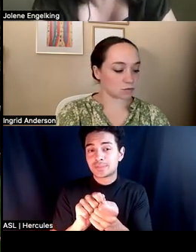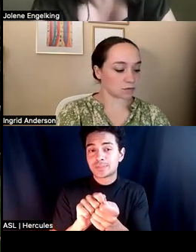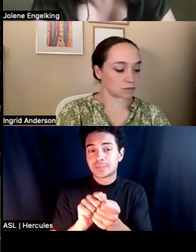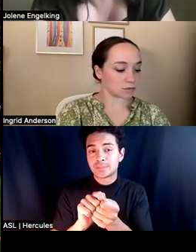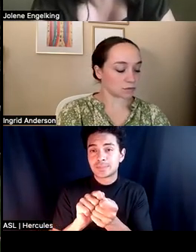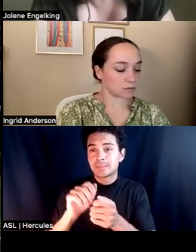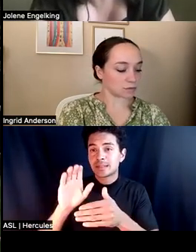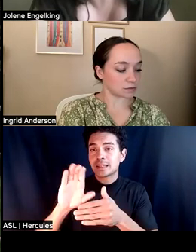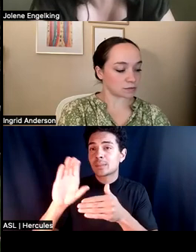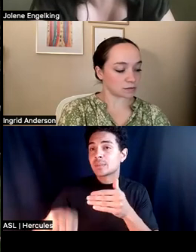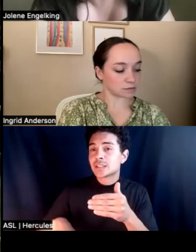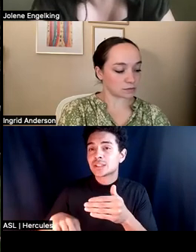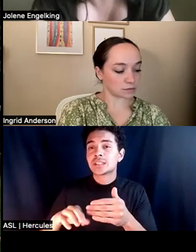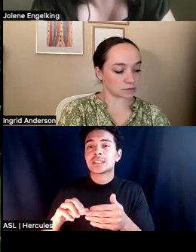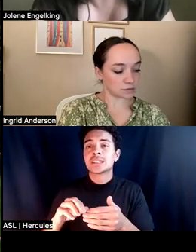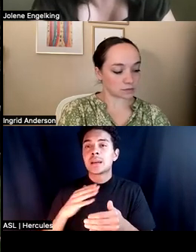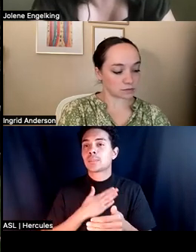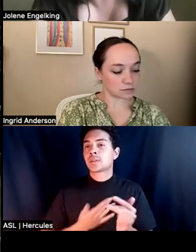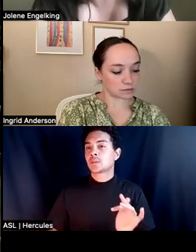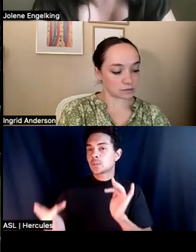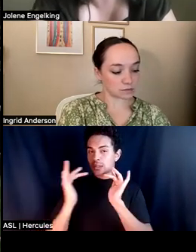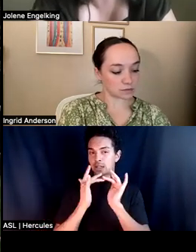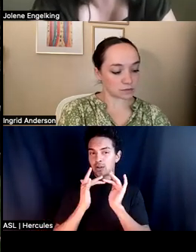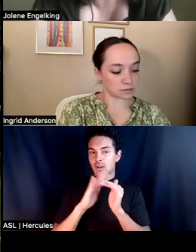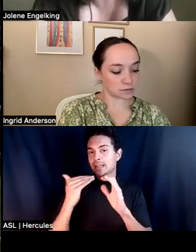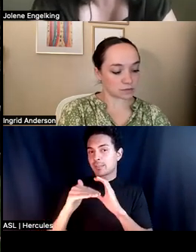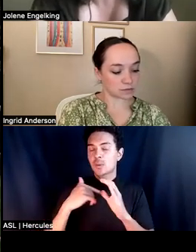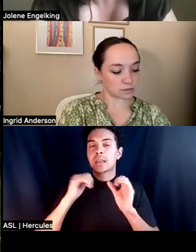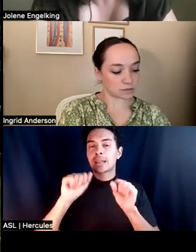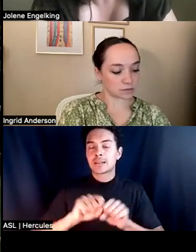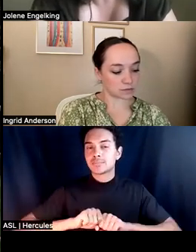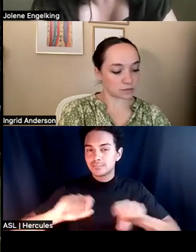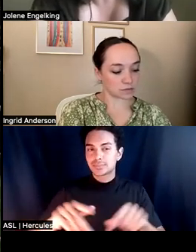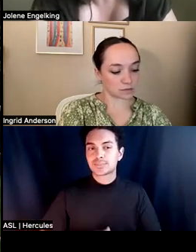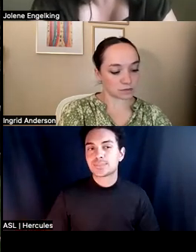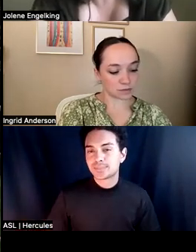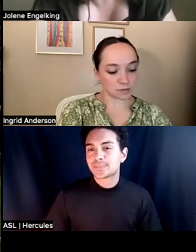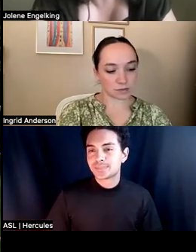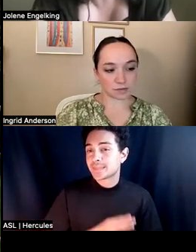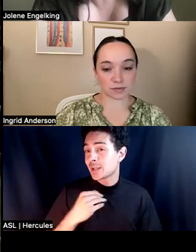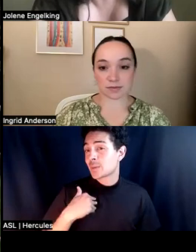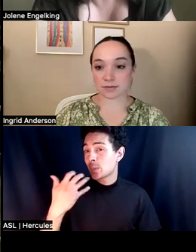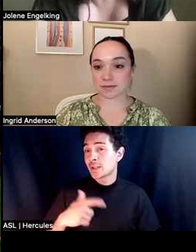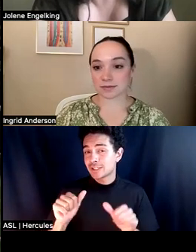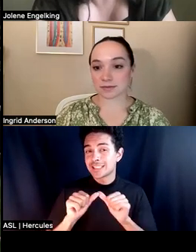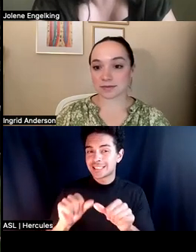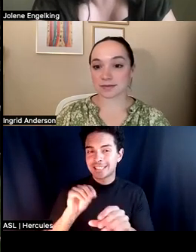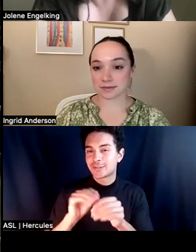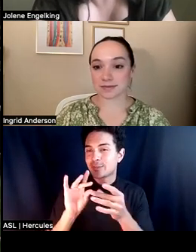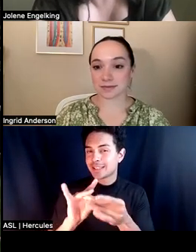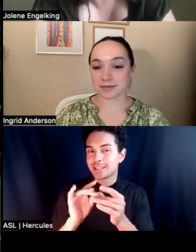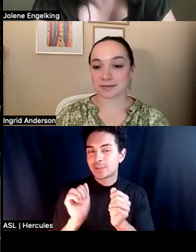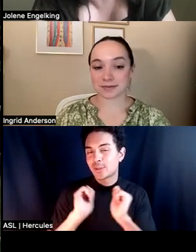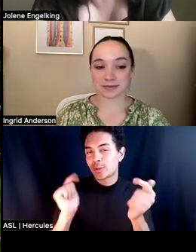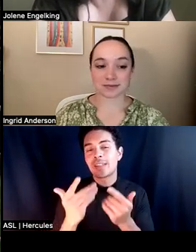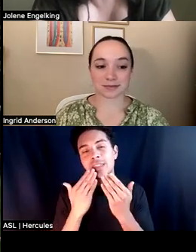completion certificate, please reach out by email and we can get that to you. And we just want to continue to be in relationship. And so